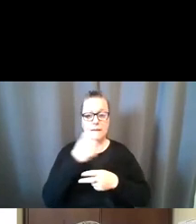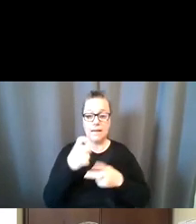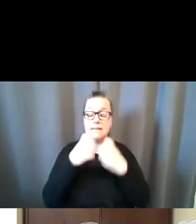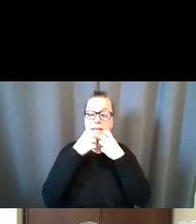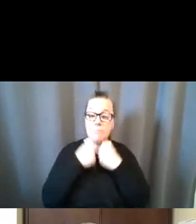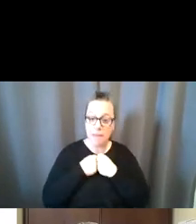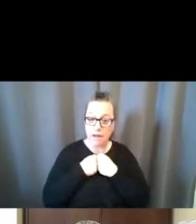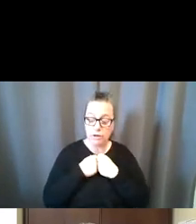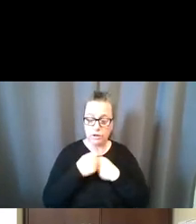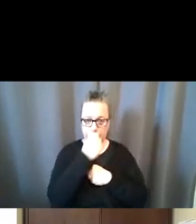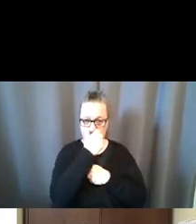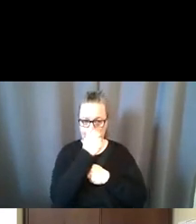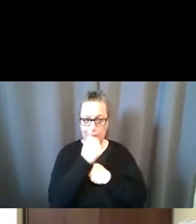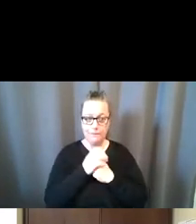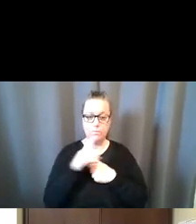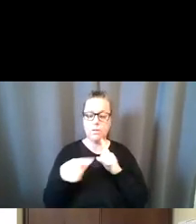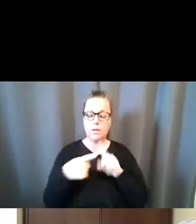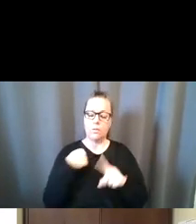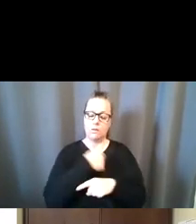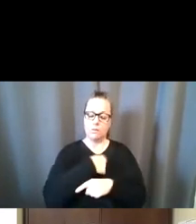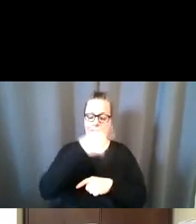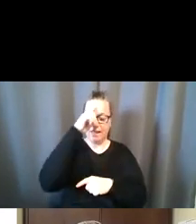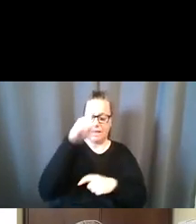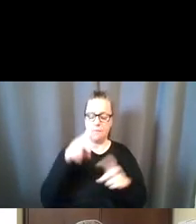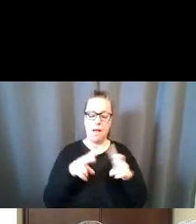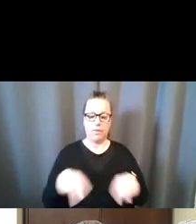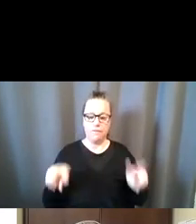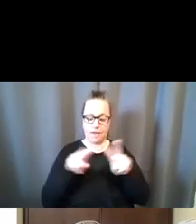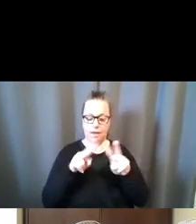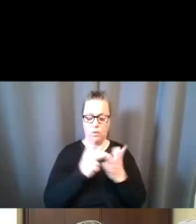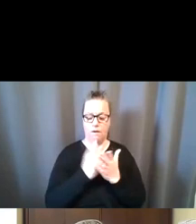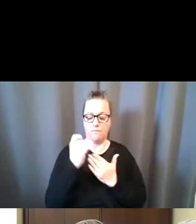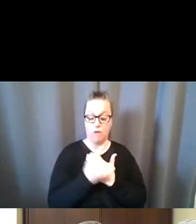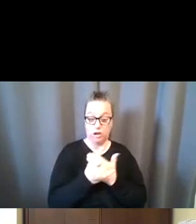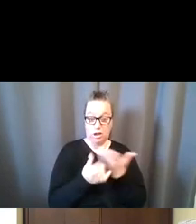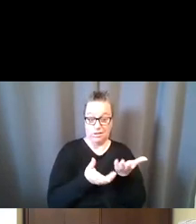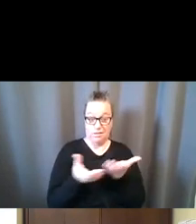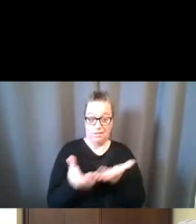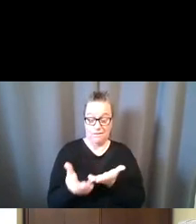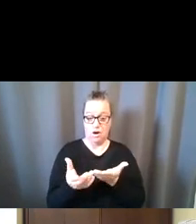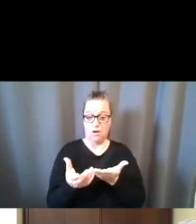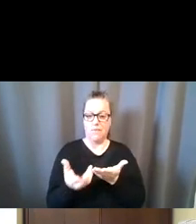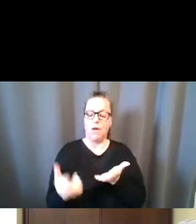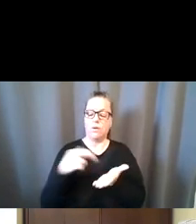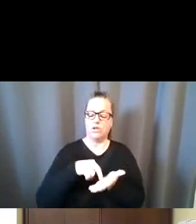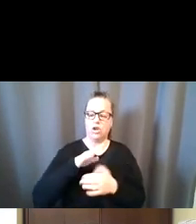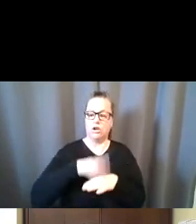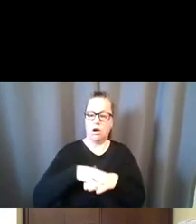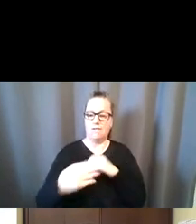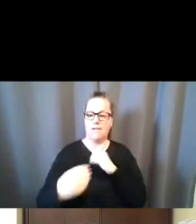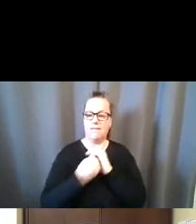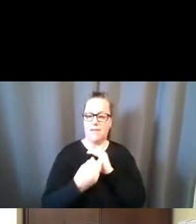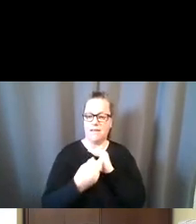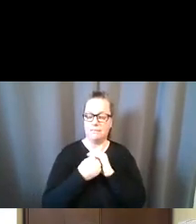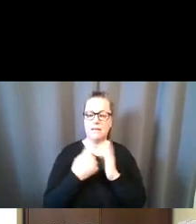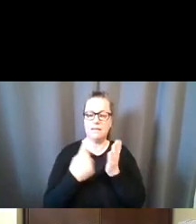matters. When we think about the value a project delivers, project return on investment, sometimes the people